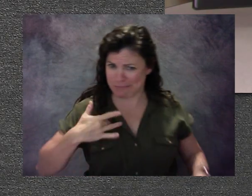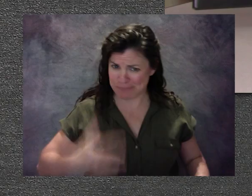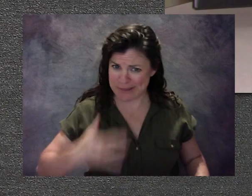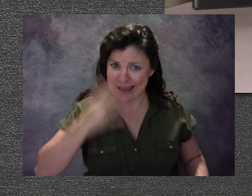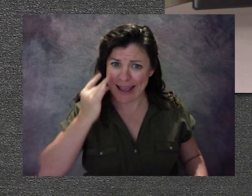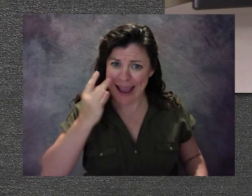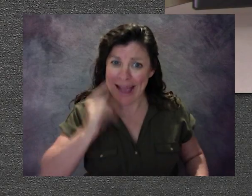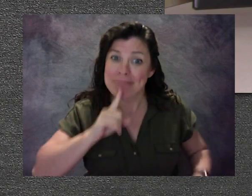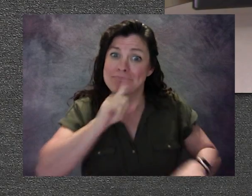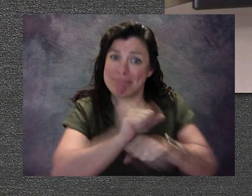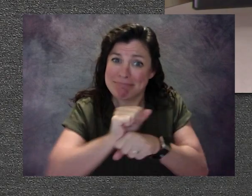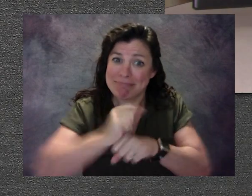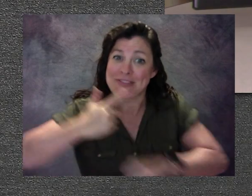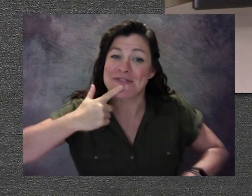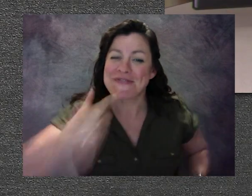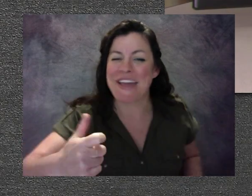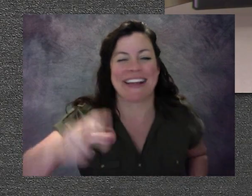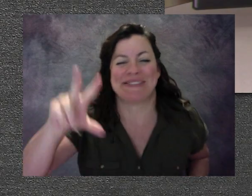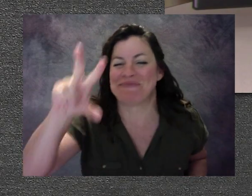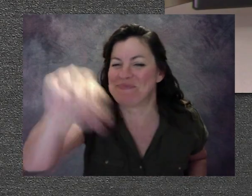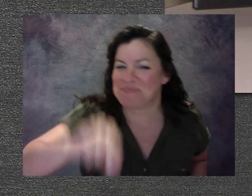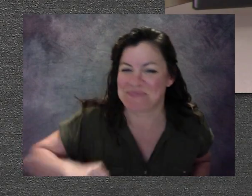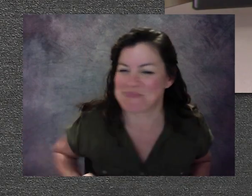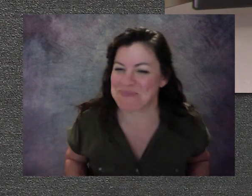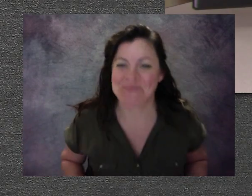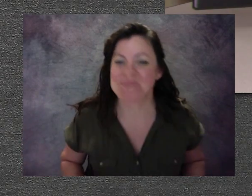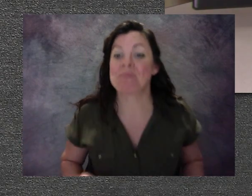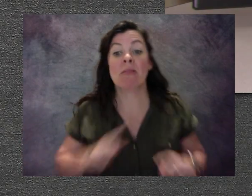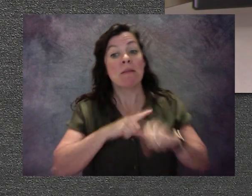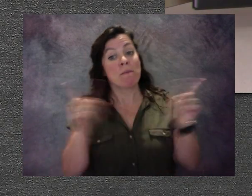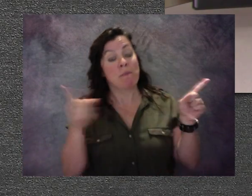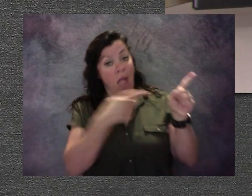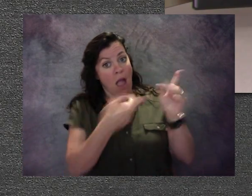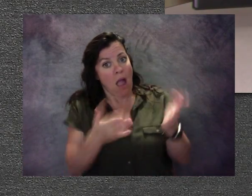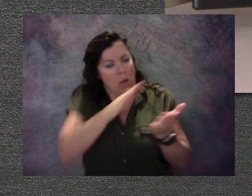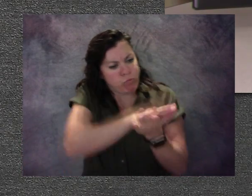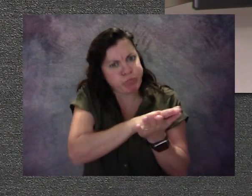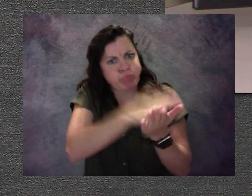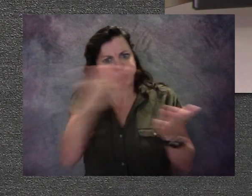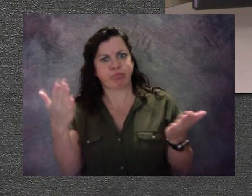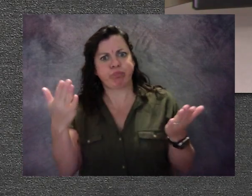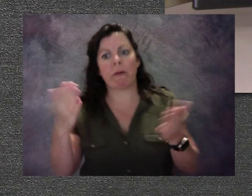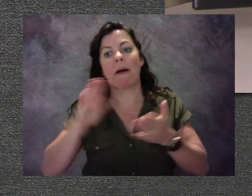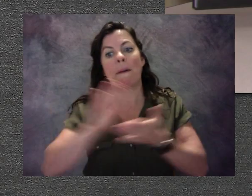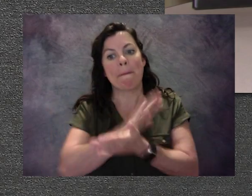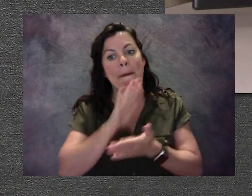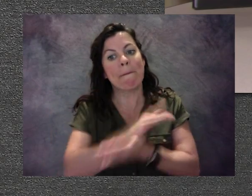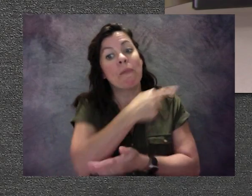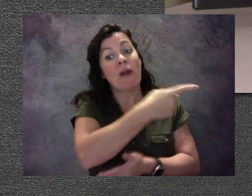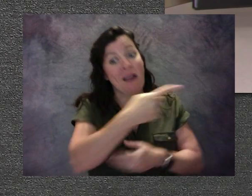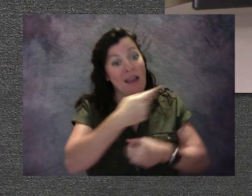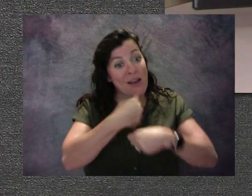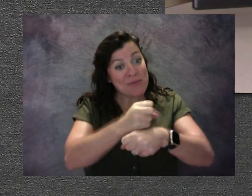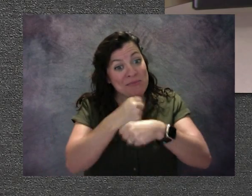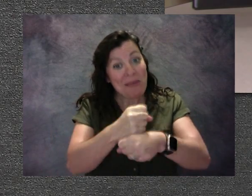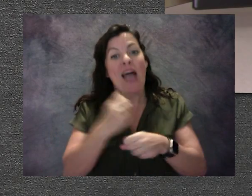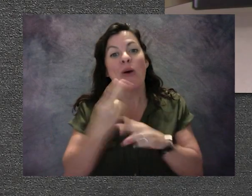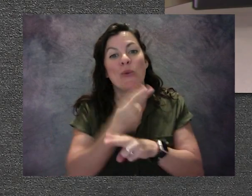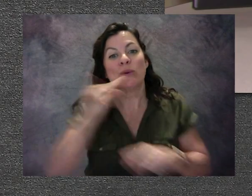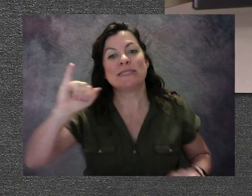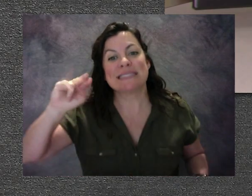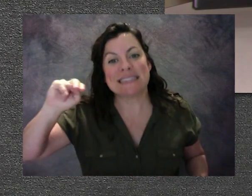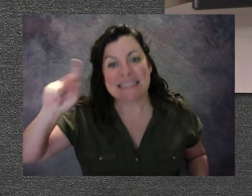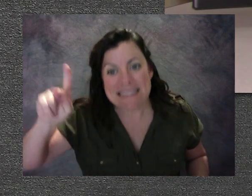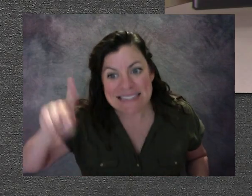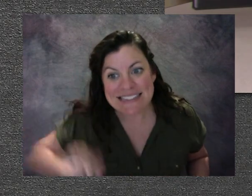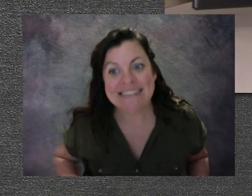This was called an ink blot print, and he used it with ink. He created it with ink. I like how colorful he did